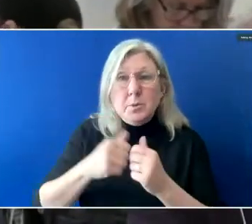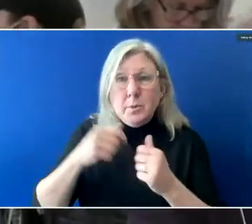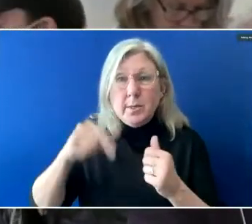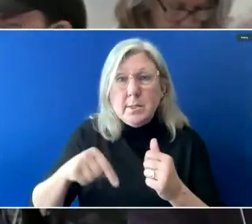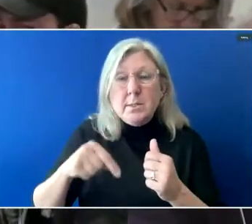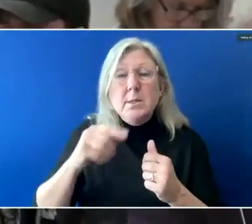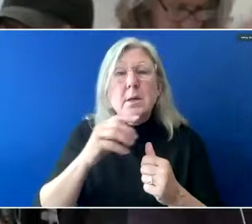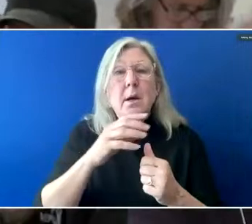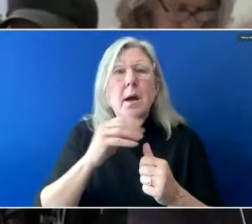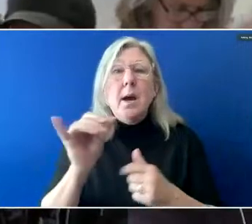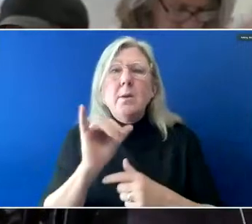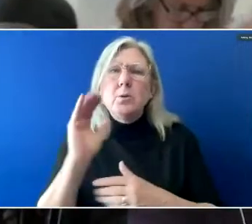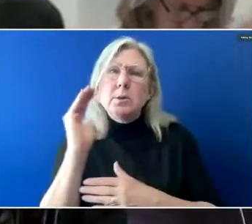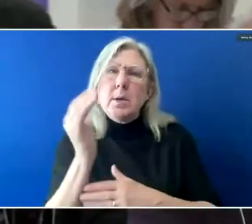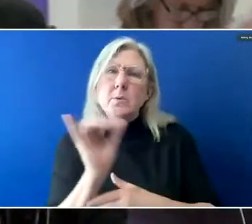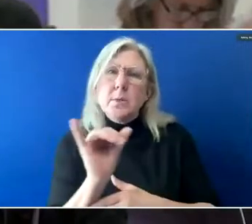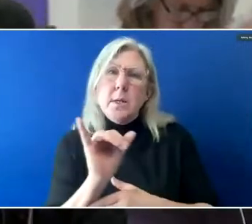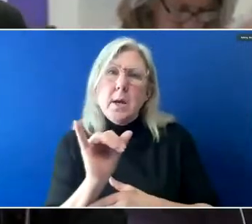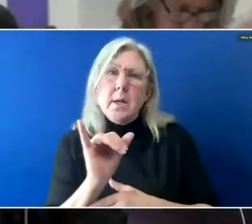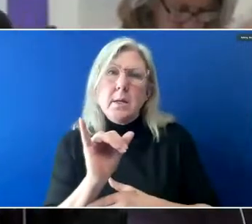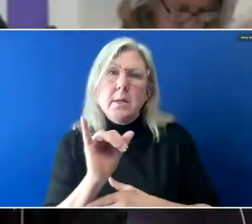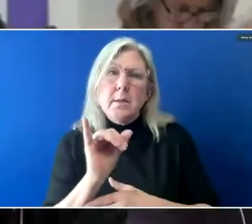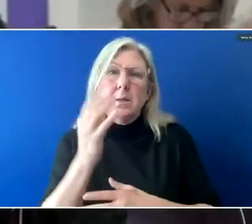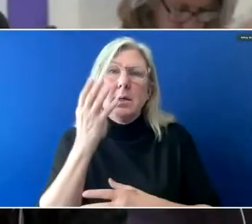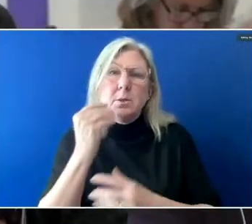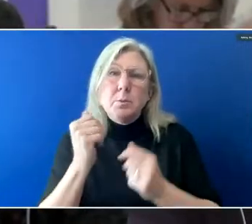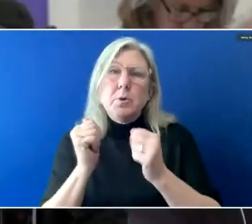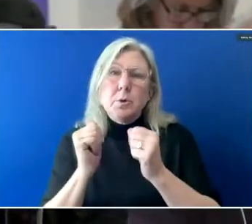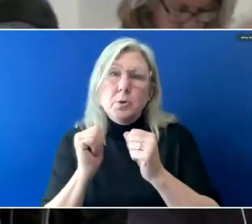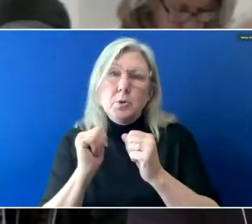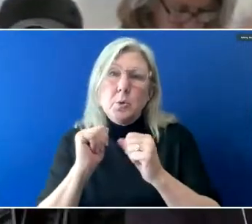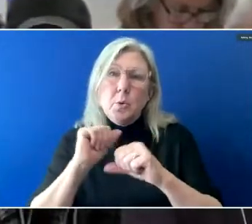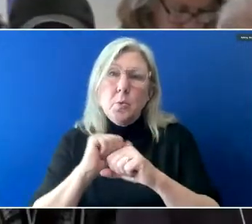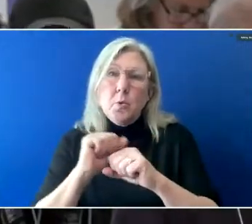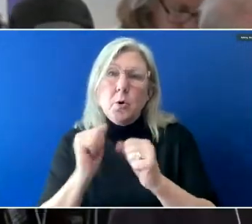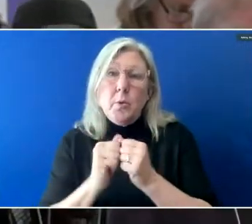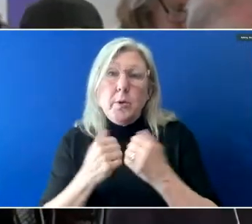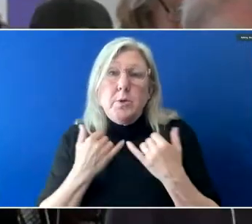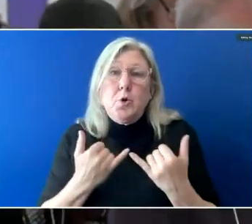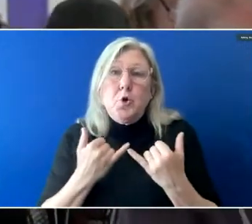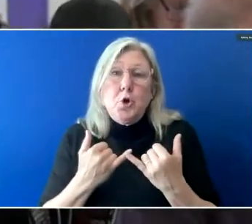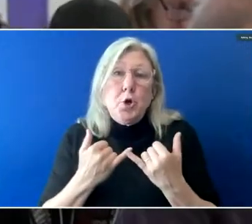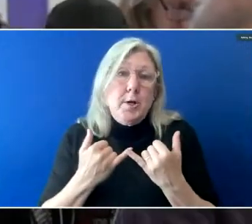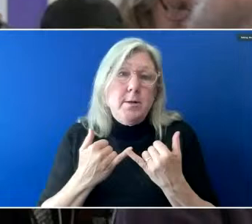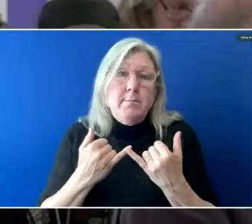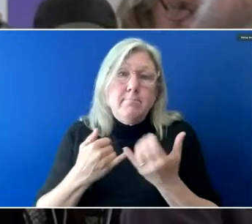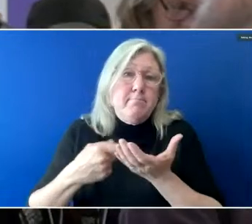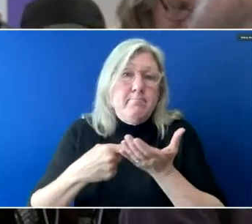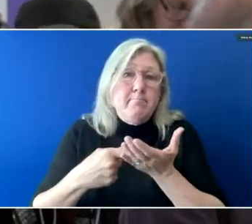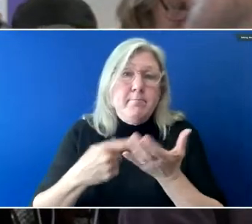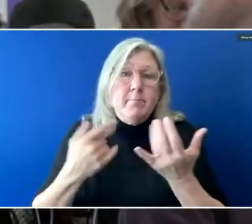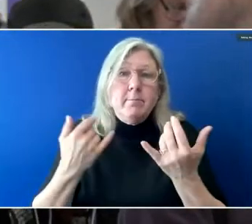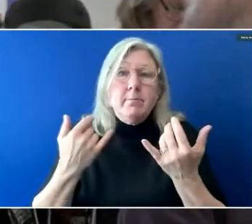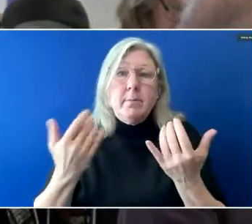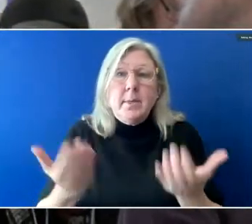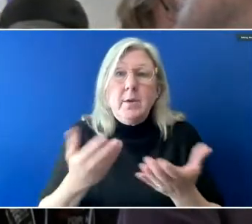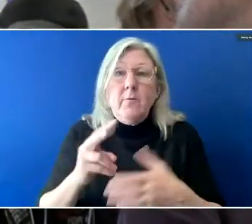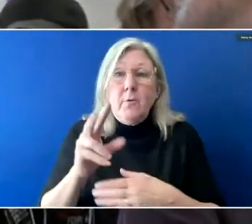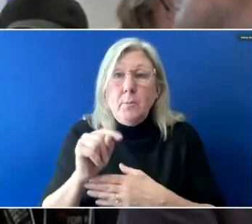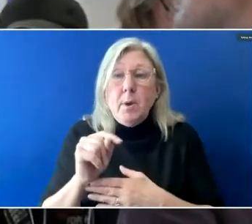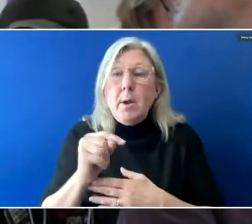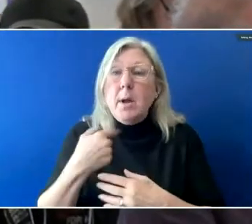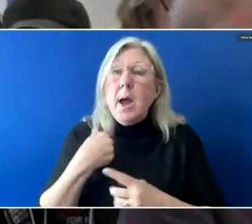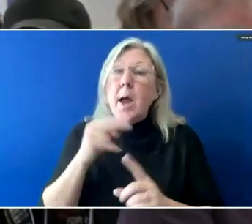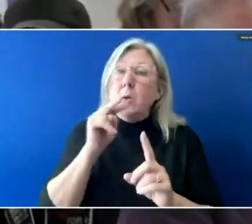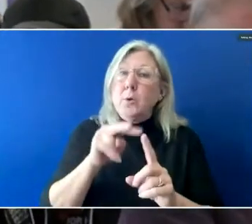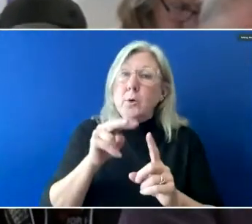um uh kind of experience working with the the current conversation in Vermont um I think the way I look at this resolution is